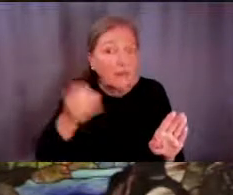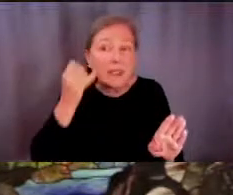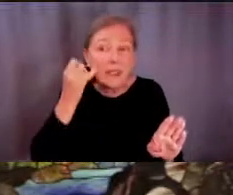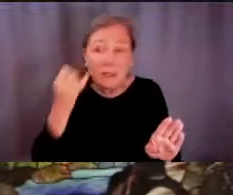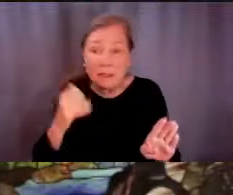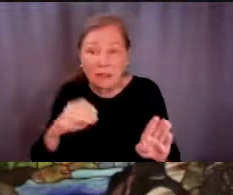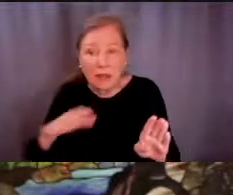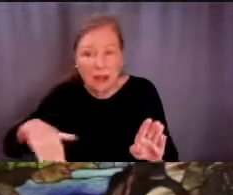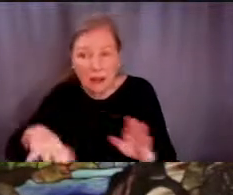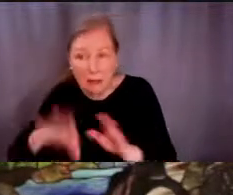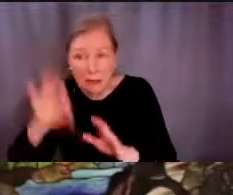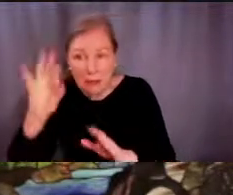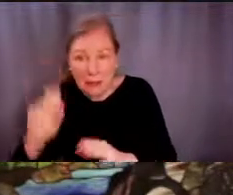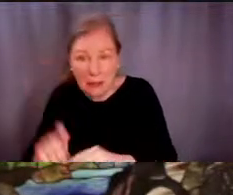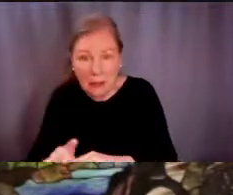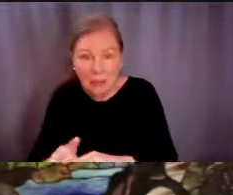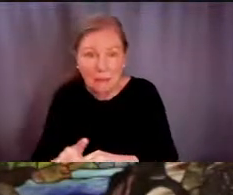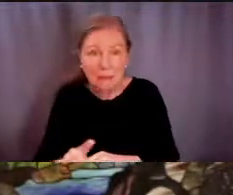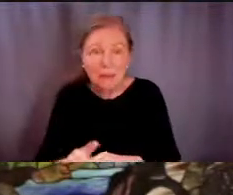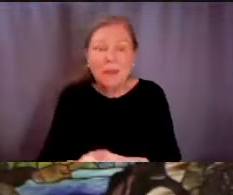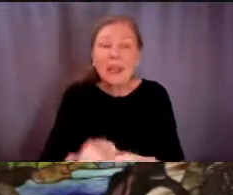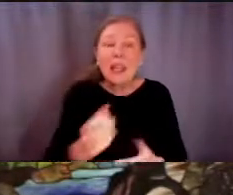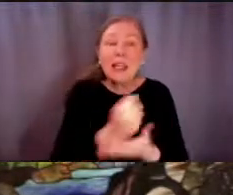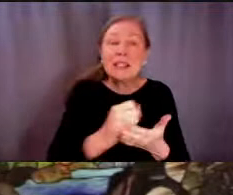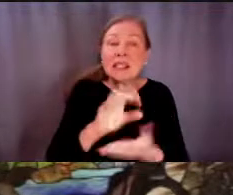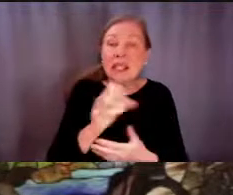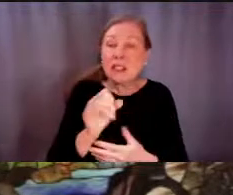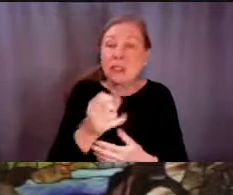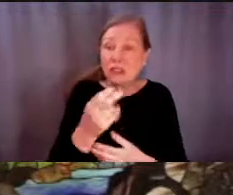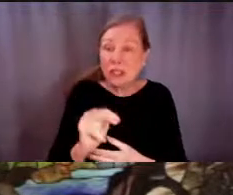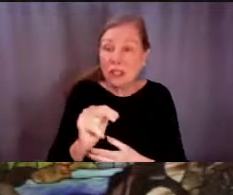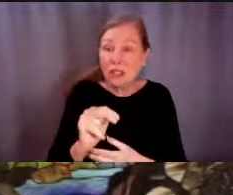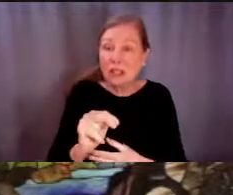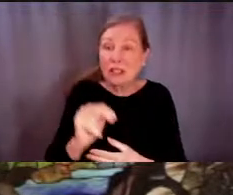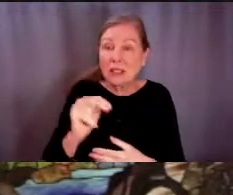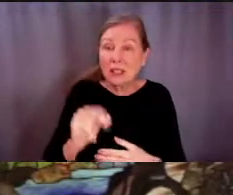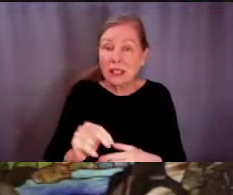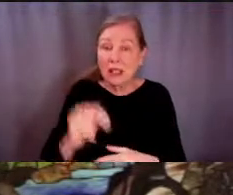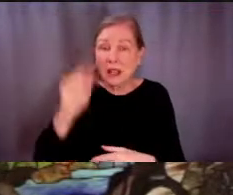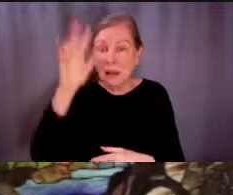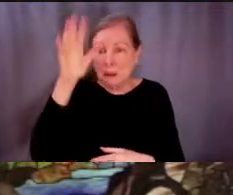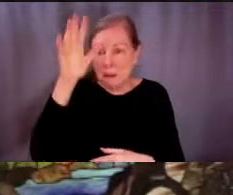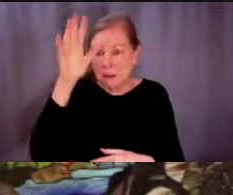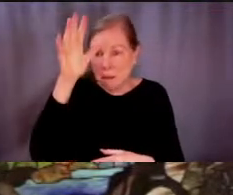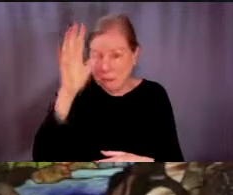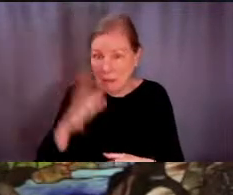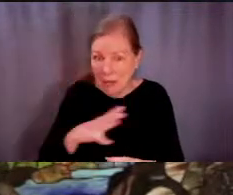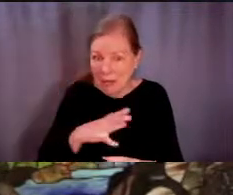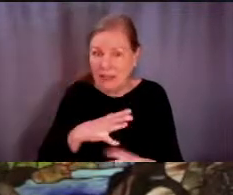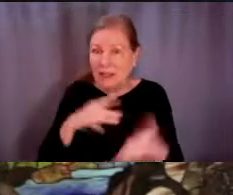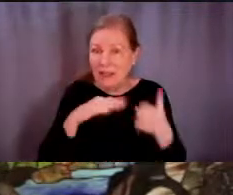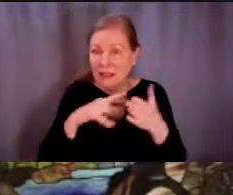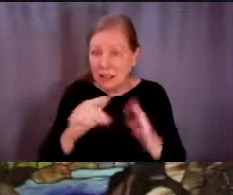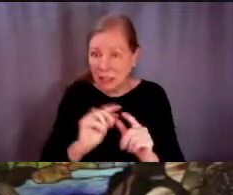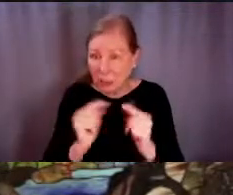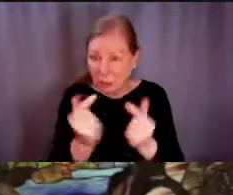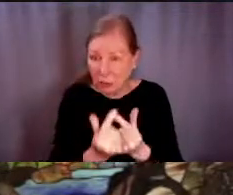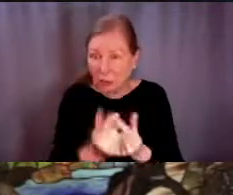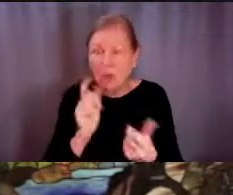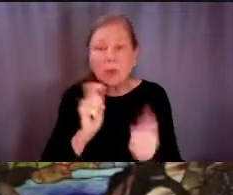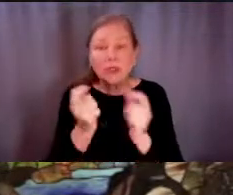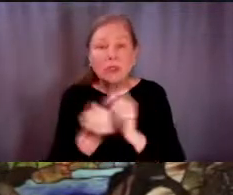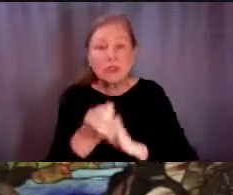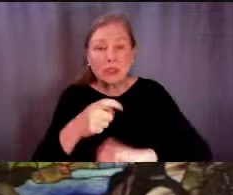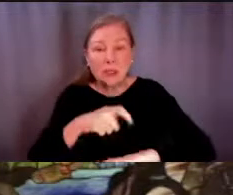St. John's Men's Sunday Group will be switching times to 1 p.m. on Sundays beginning February 21st for a